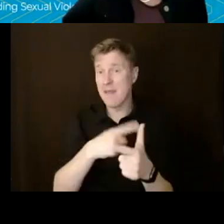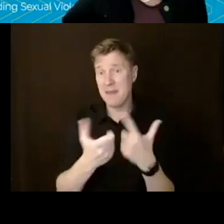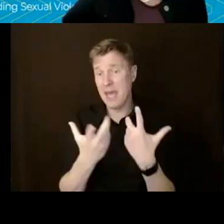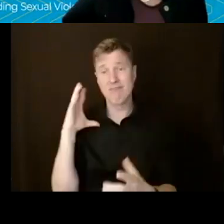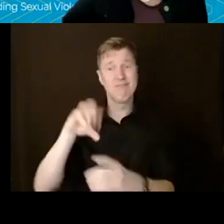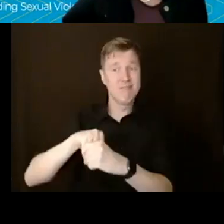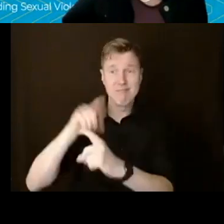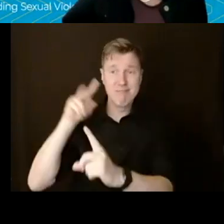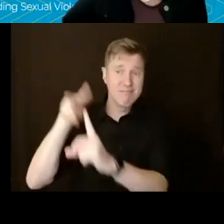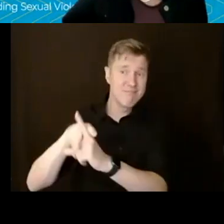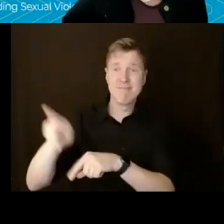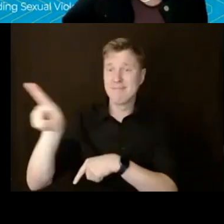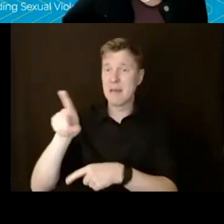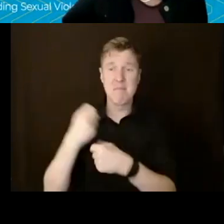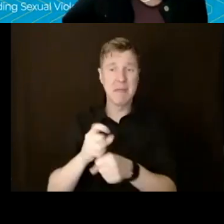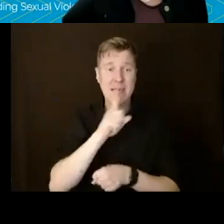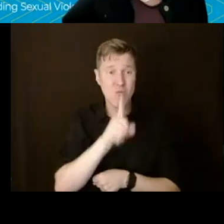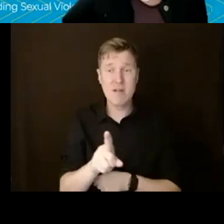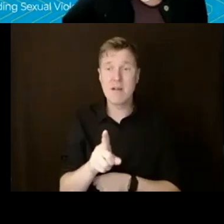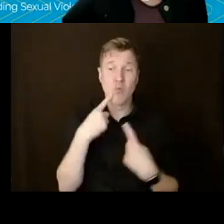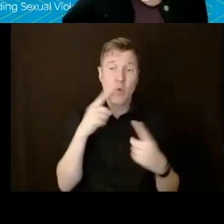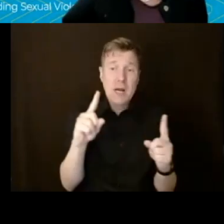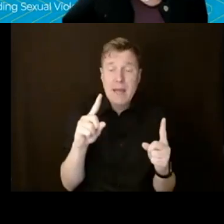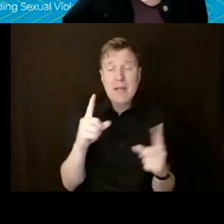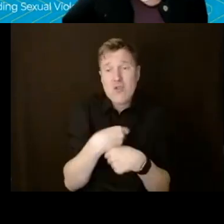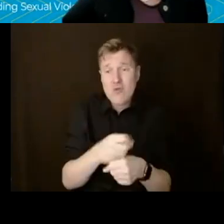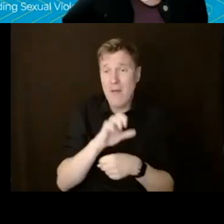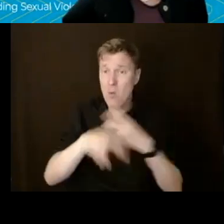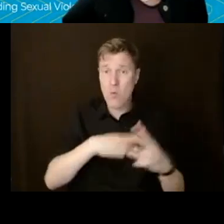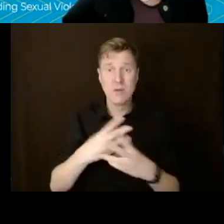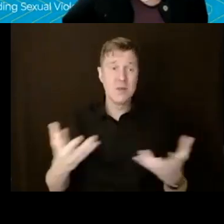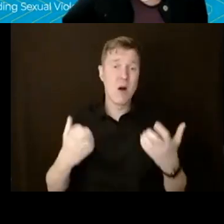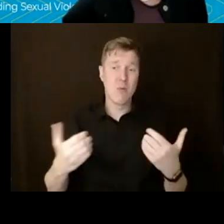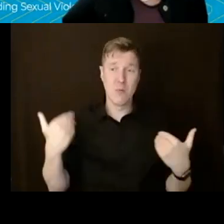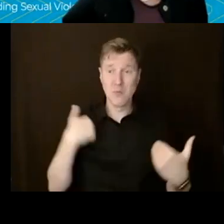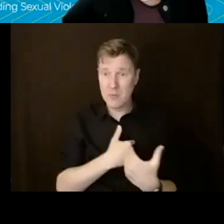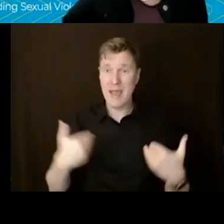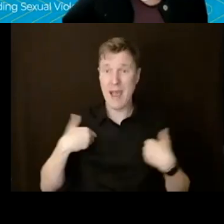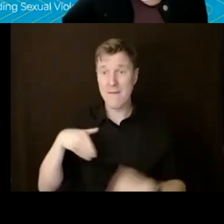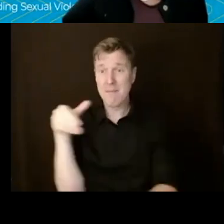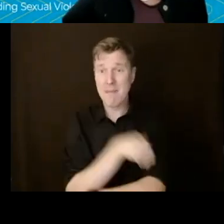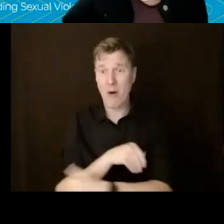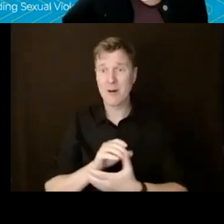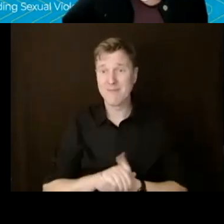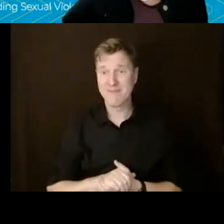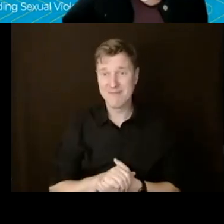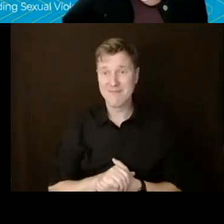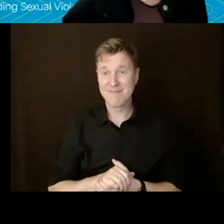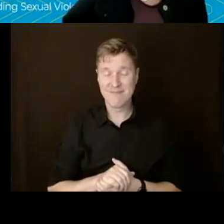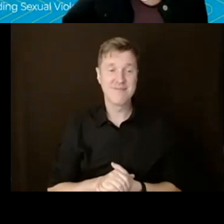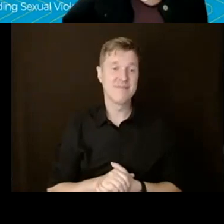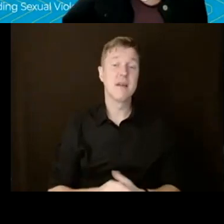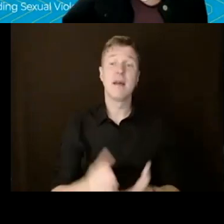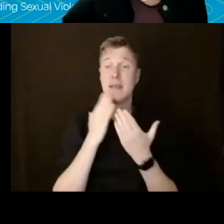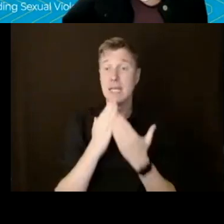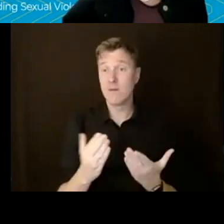and imagine and create the world that we want. We have that power. So blessings and respect to all of you, and thank you for